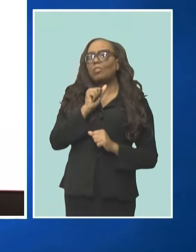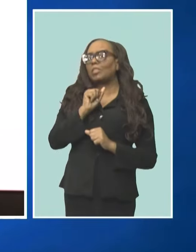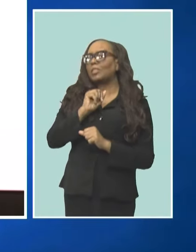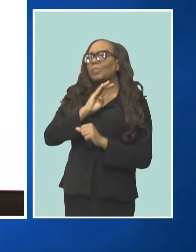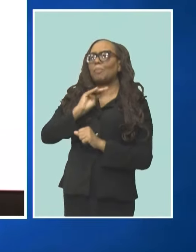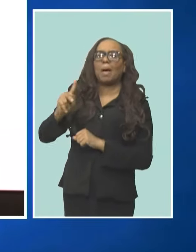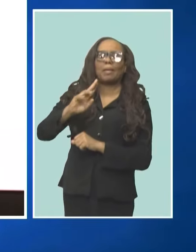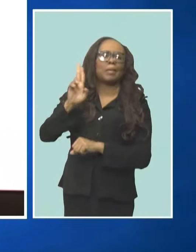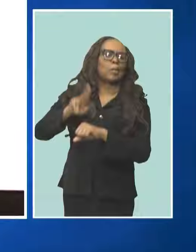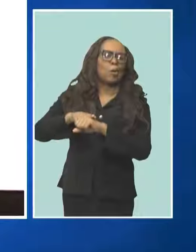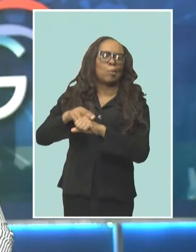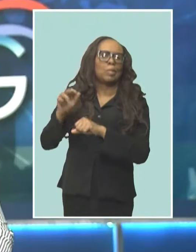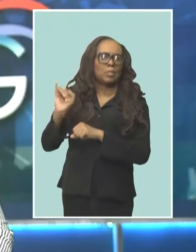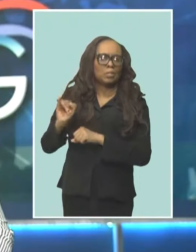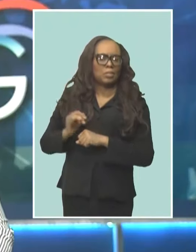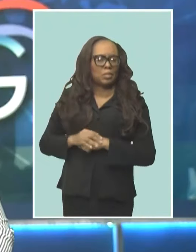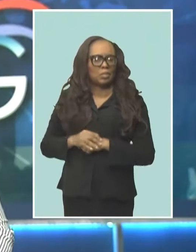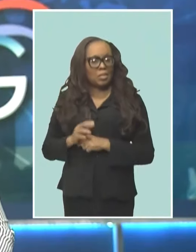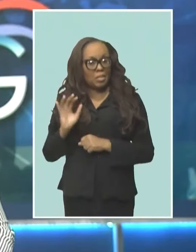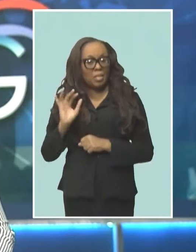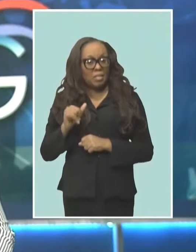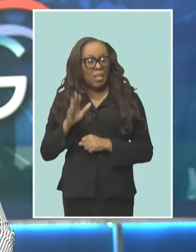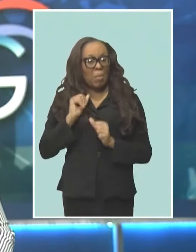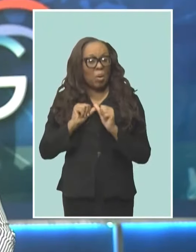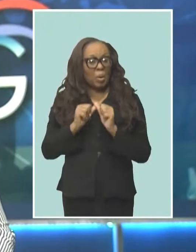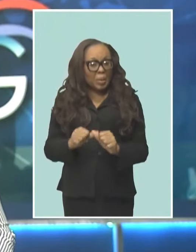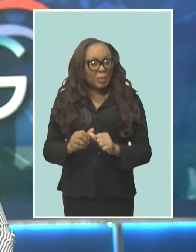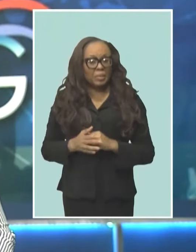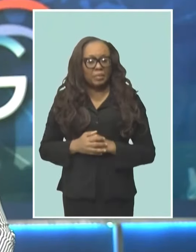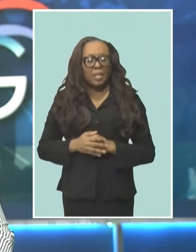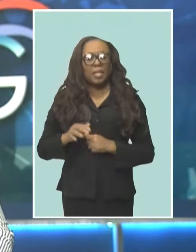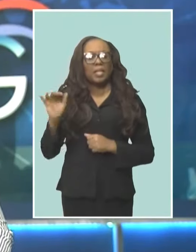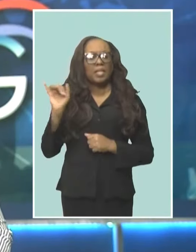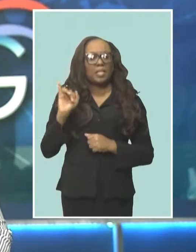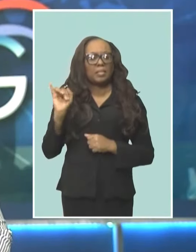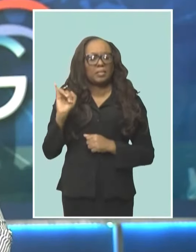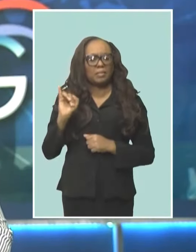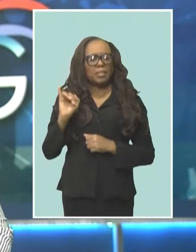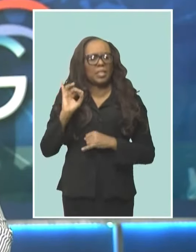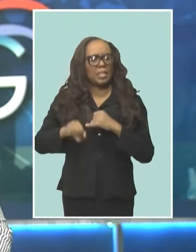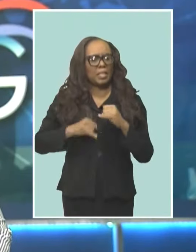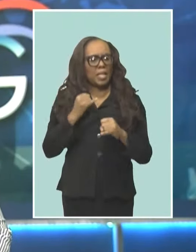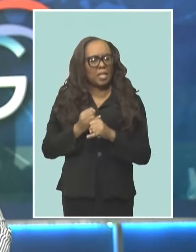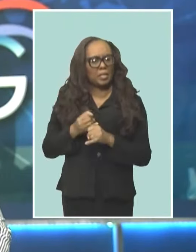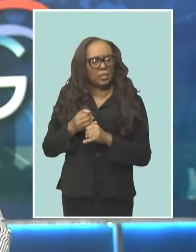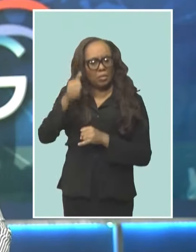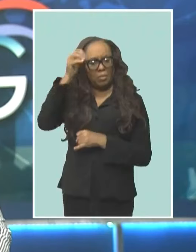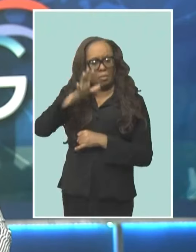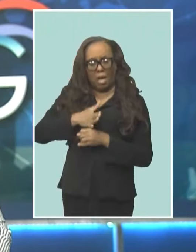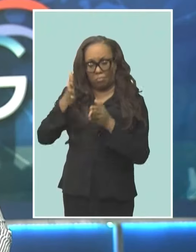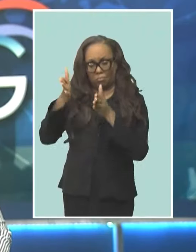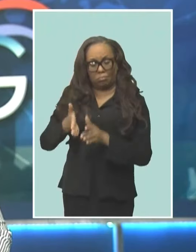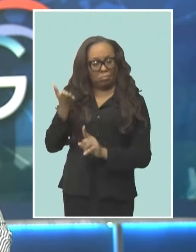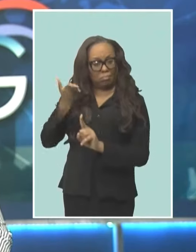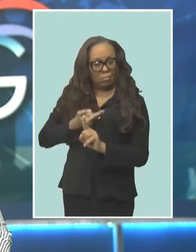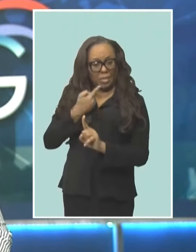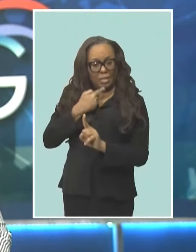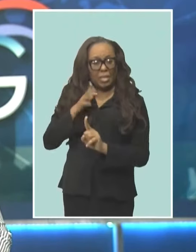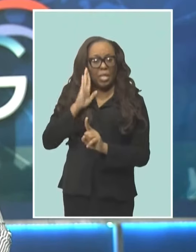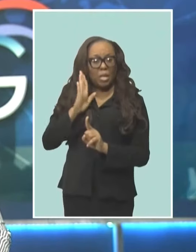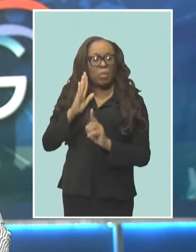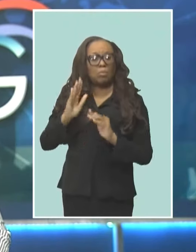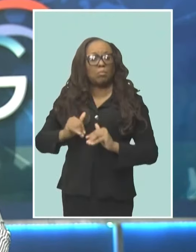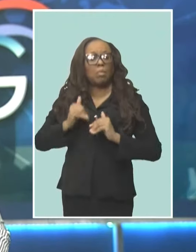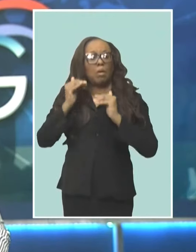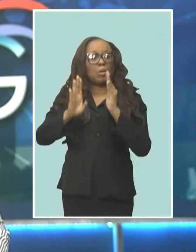storm is continuing. The international insurance officials said the condition will also promote growth and higher retentions